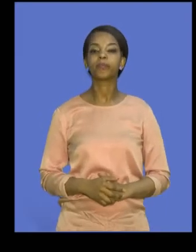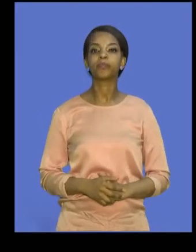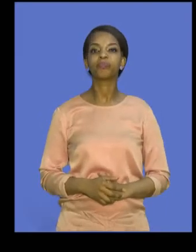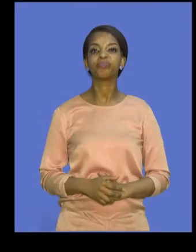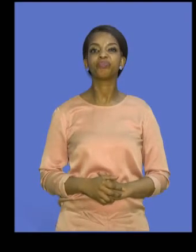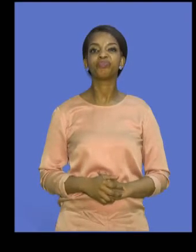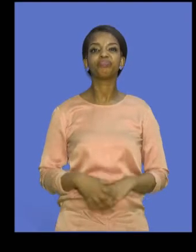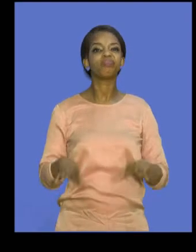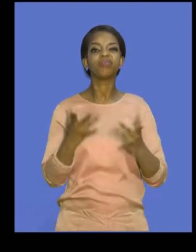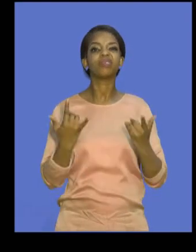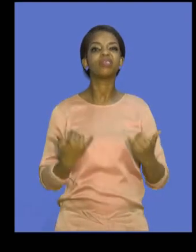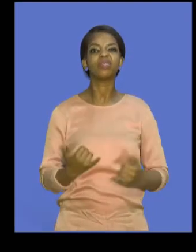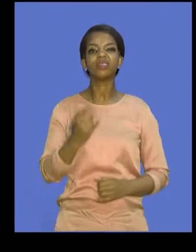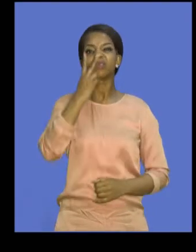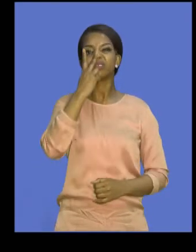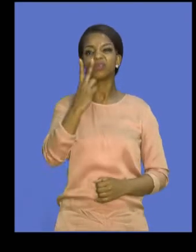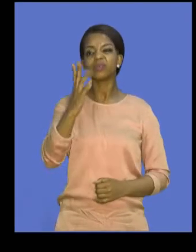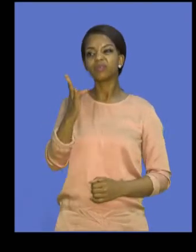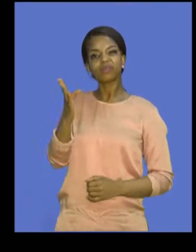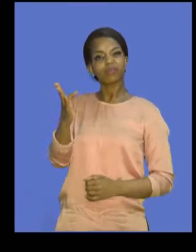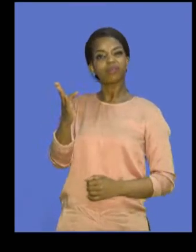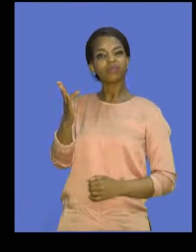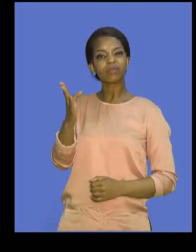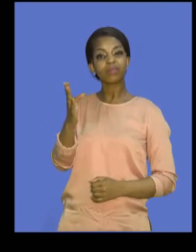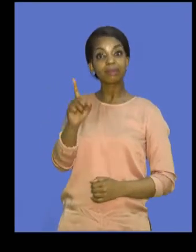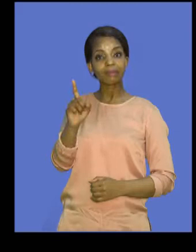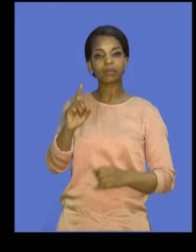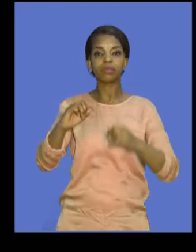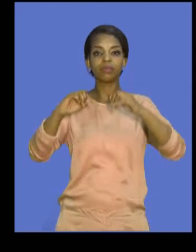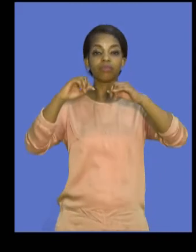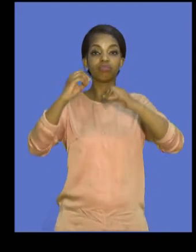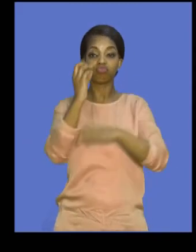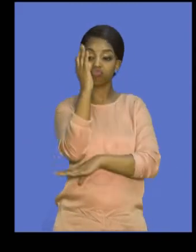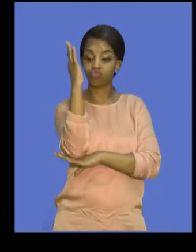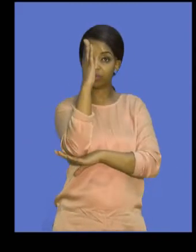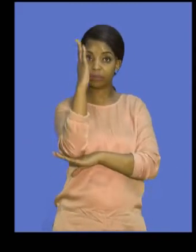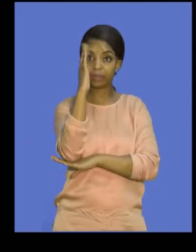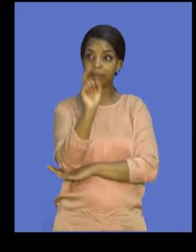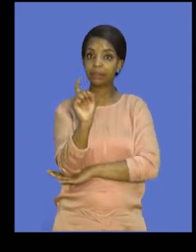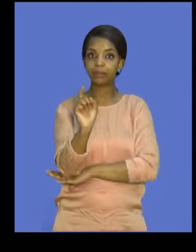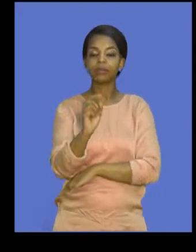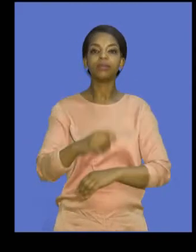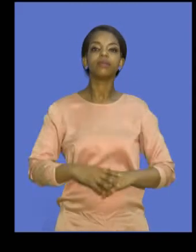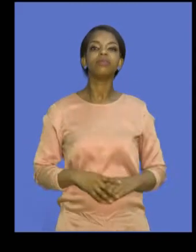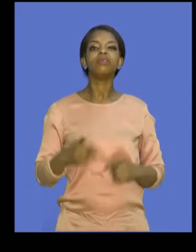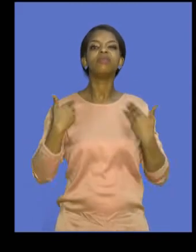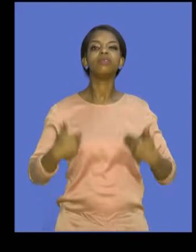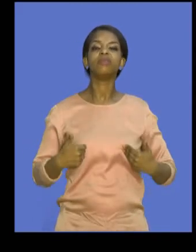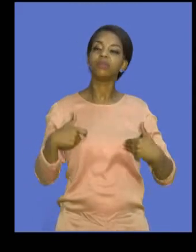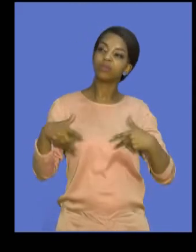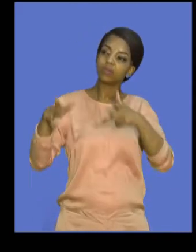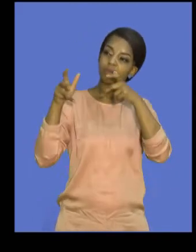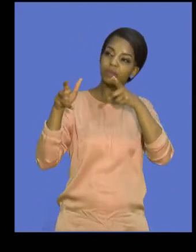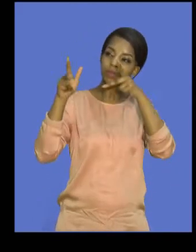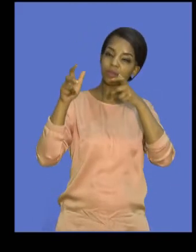Now, let's also look at this particular tree here, right? So if I look at this,